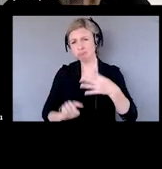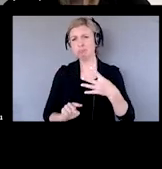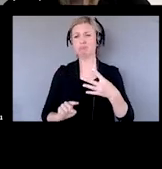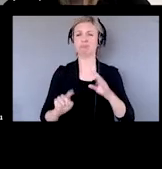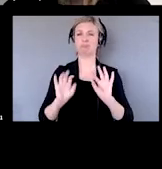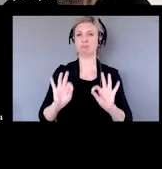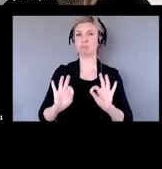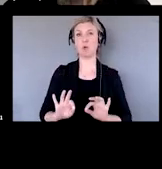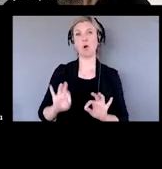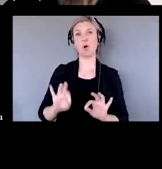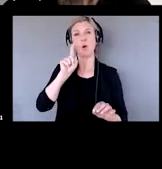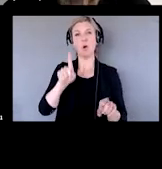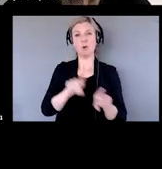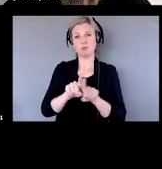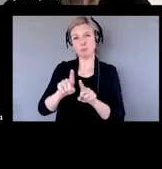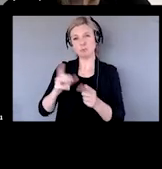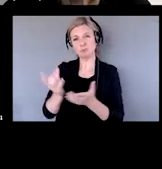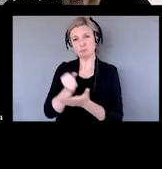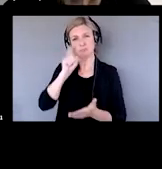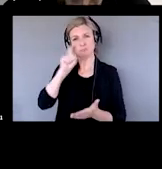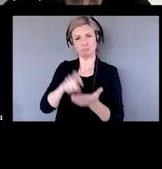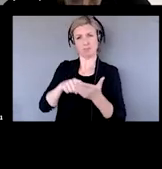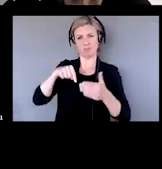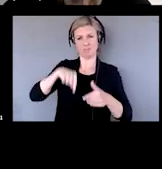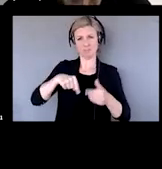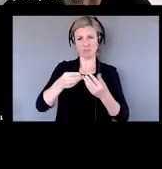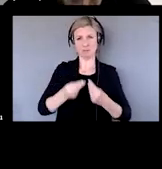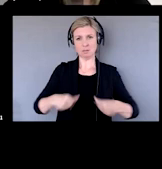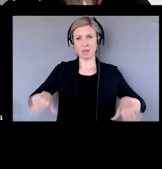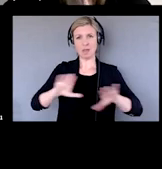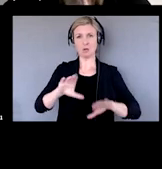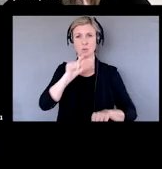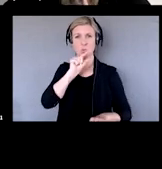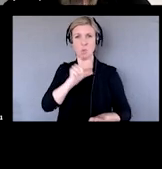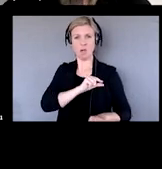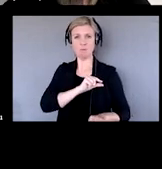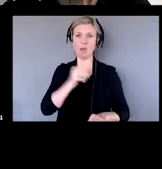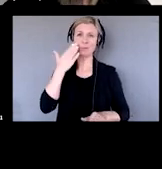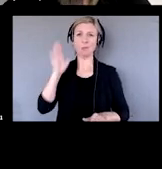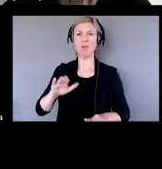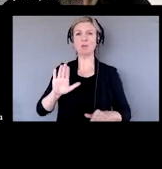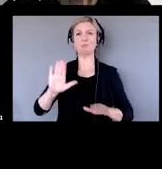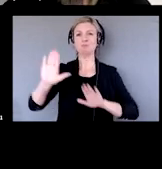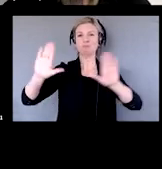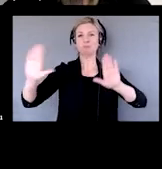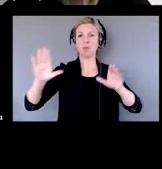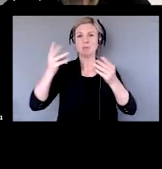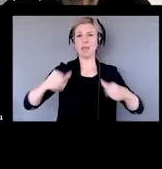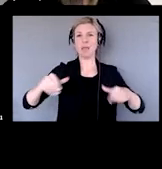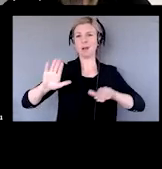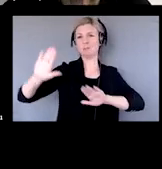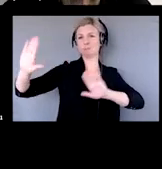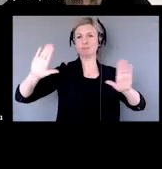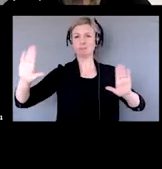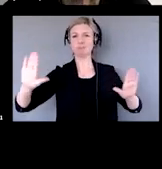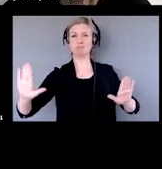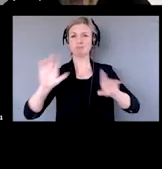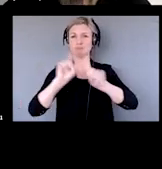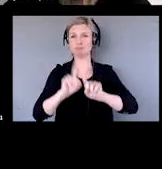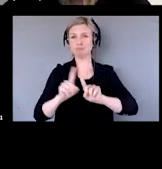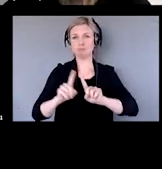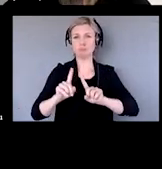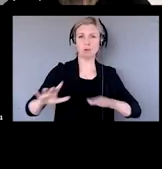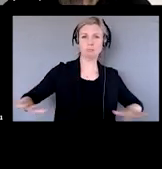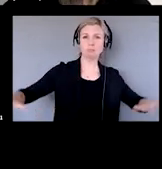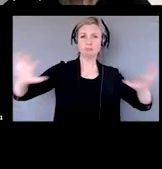Guelph is on. We do acknowledge that many others here today may be on different land in other territories.